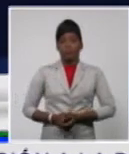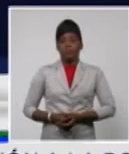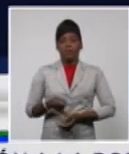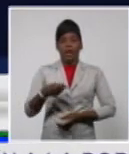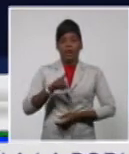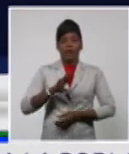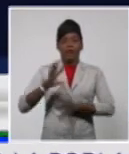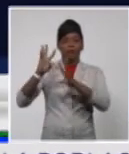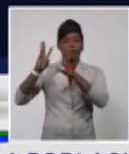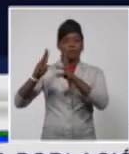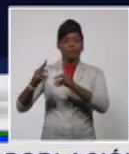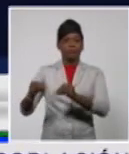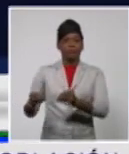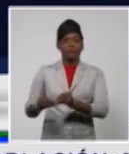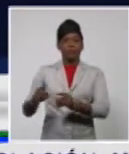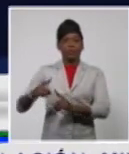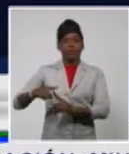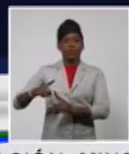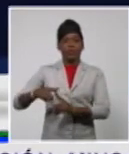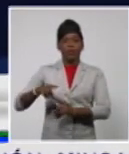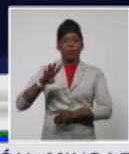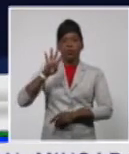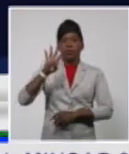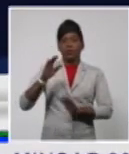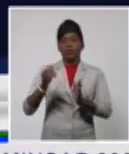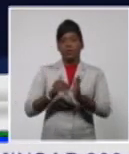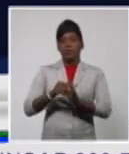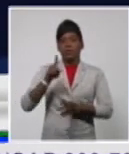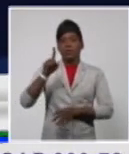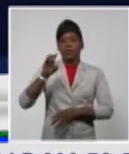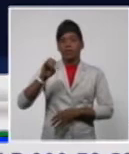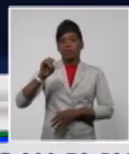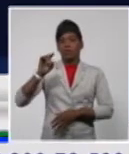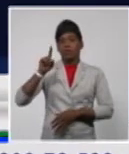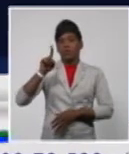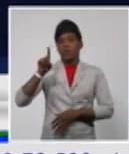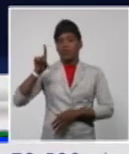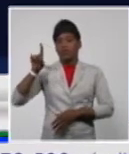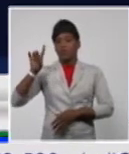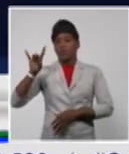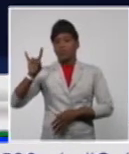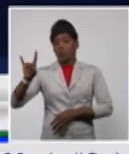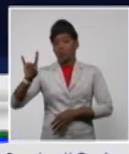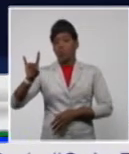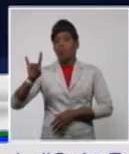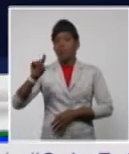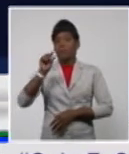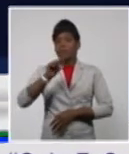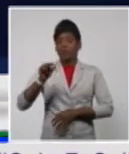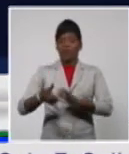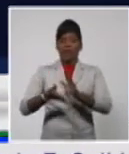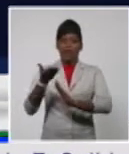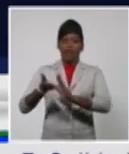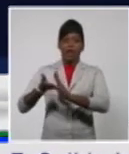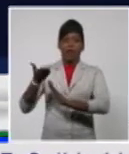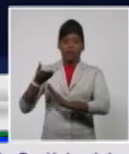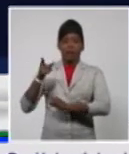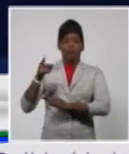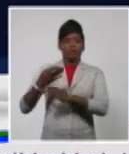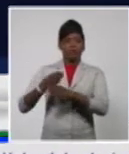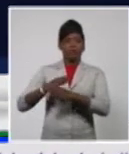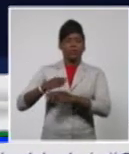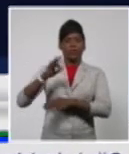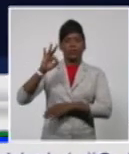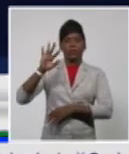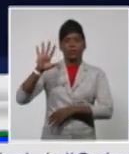and Camagüey. One patient reported a serious passed to the critical state. One hospitalized